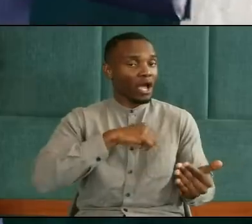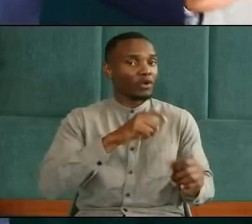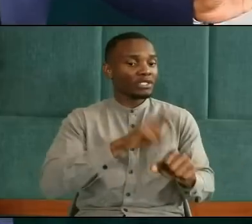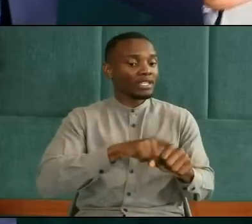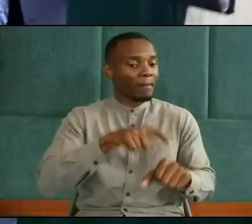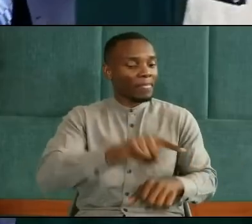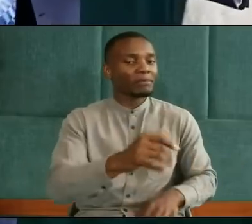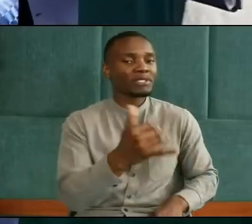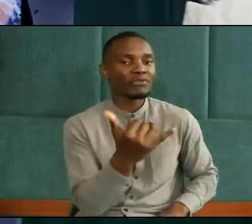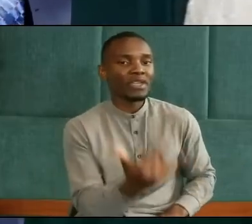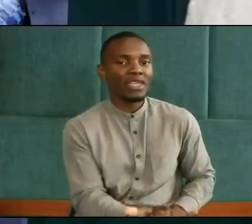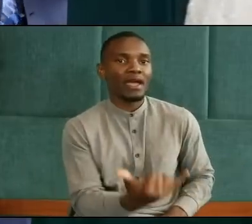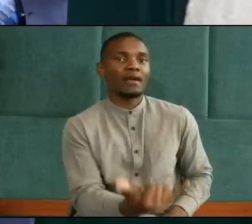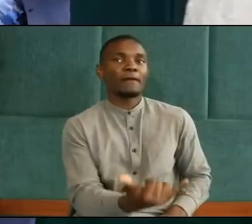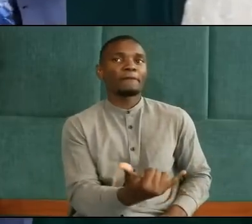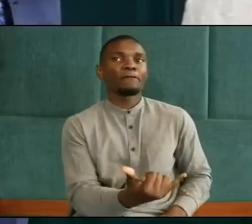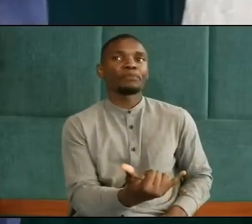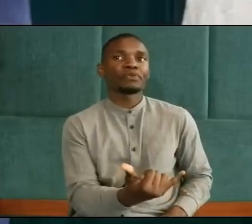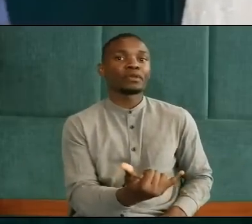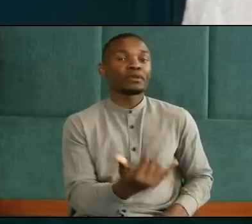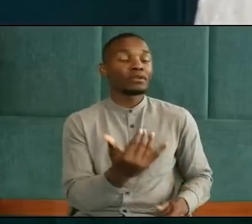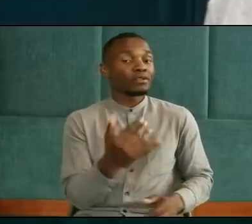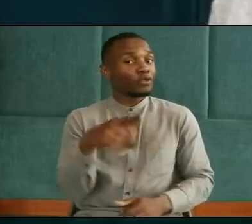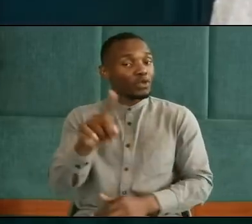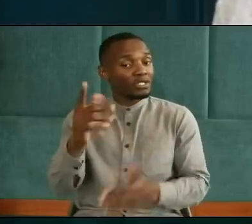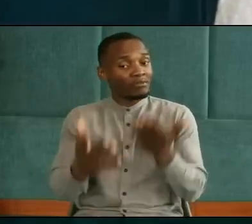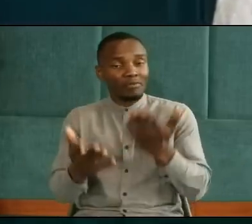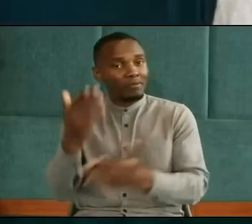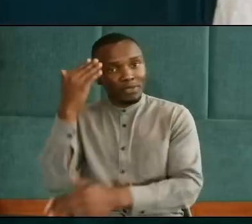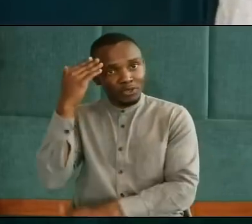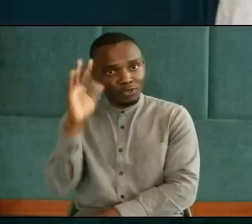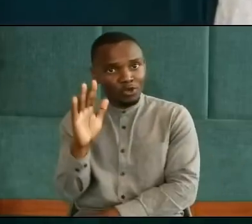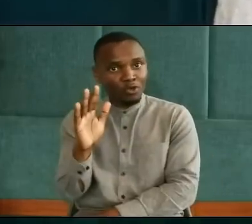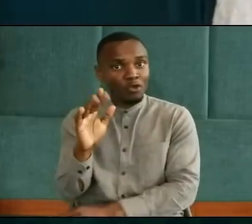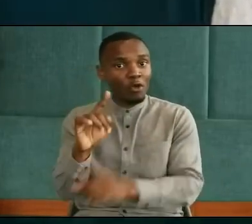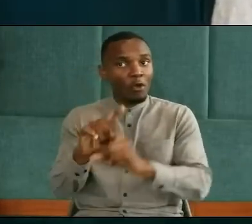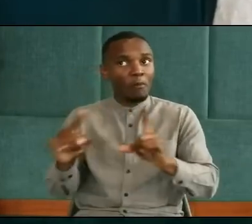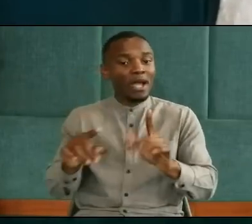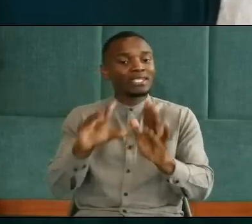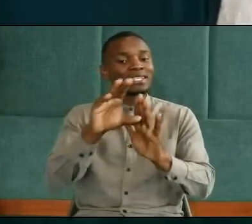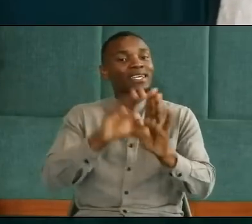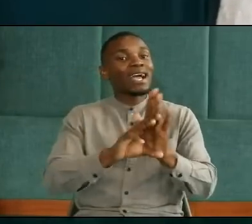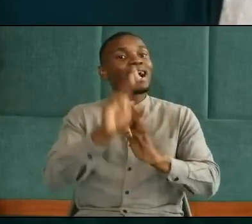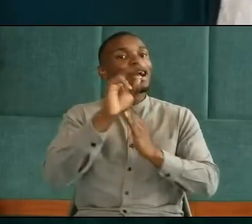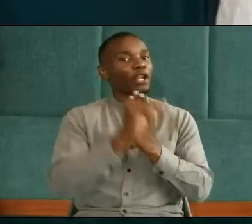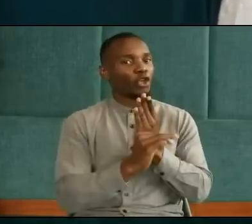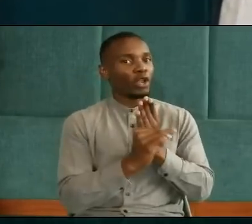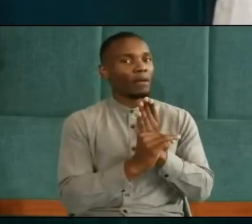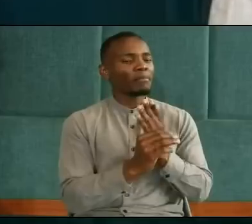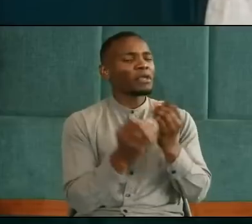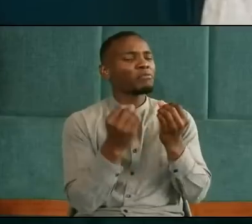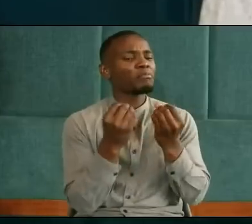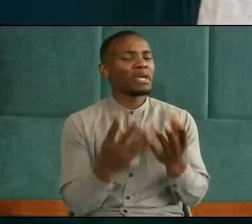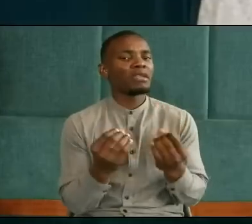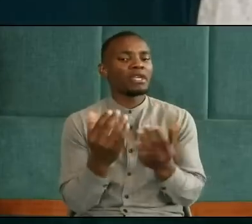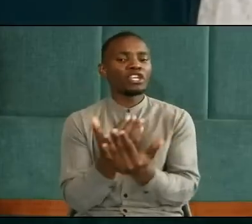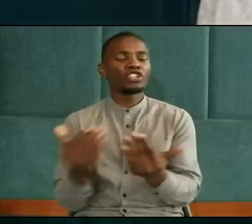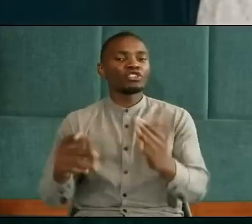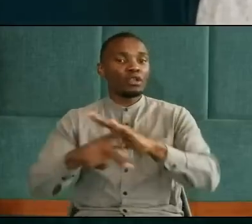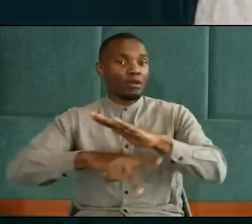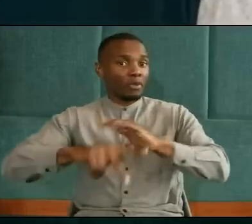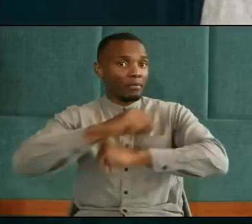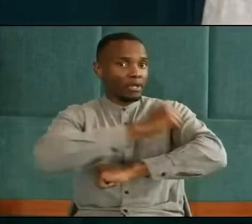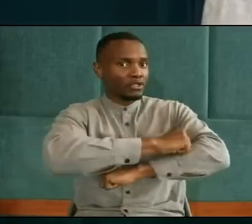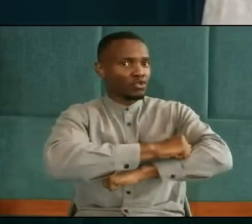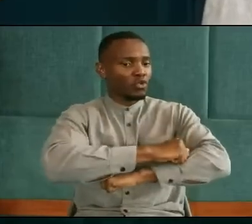as they could possibly be. You may not be aware, but the curriculum in many children in many primary